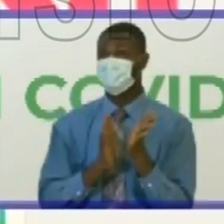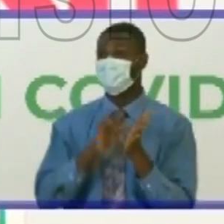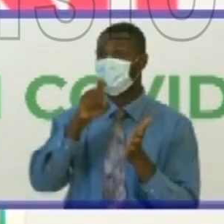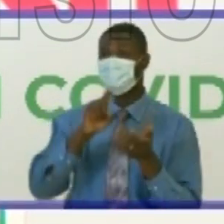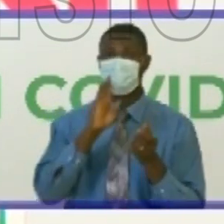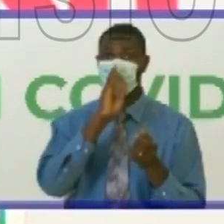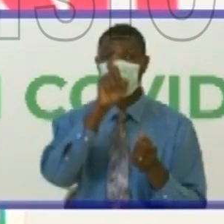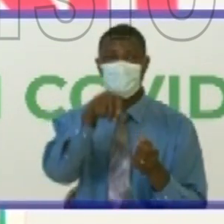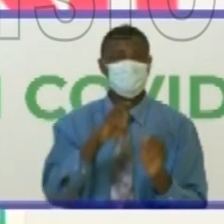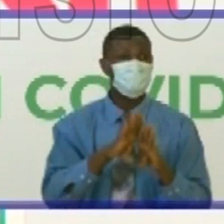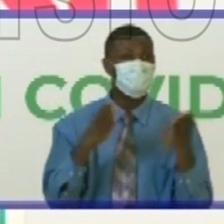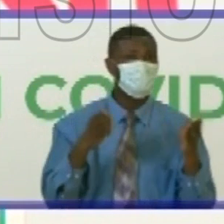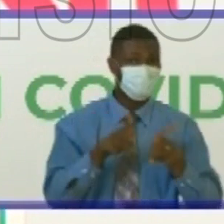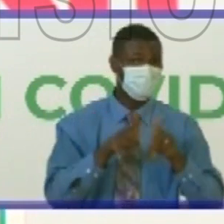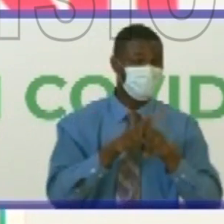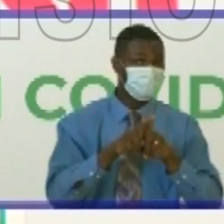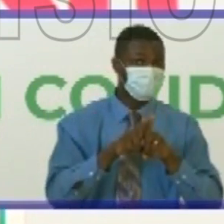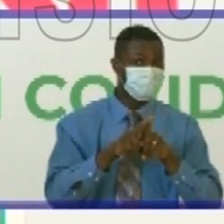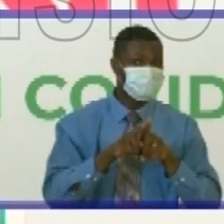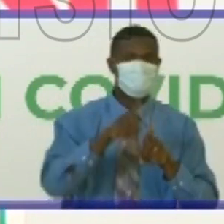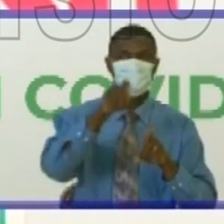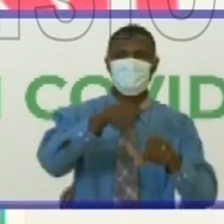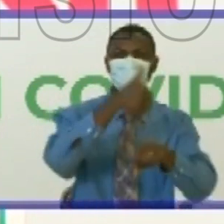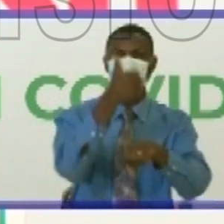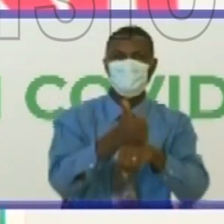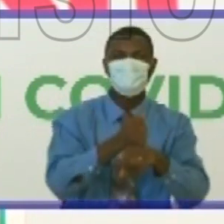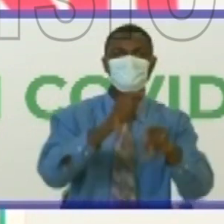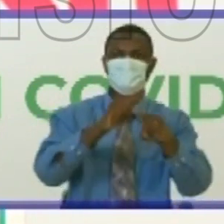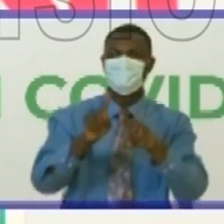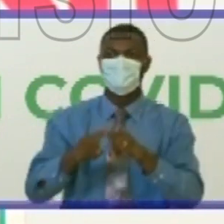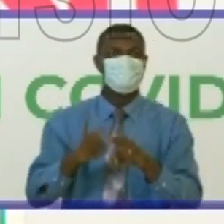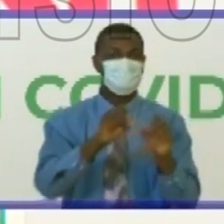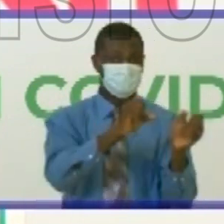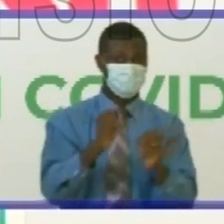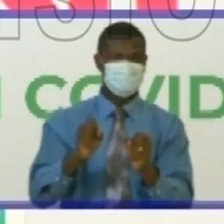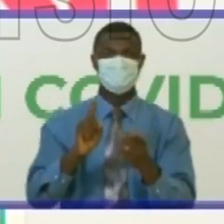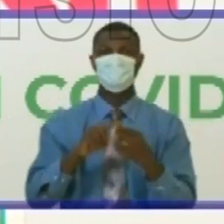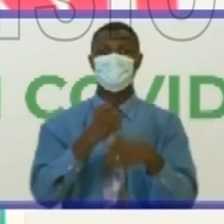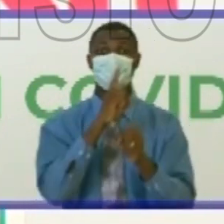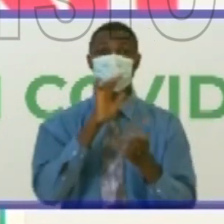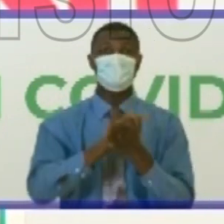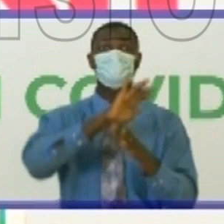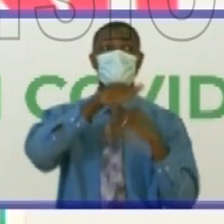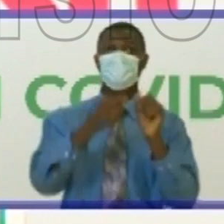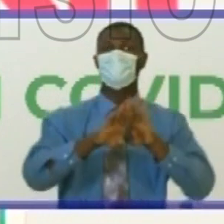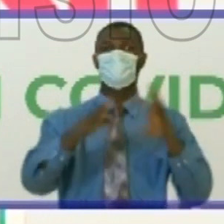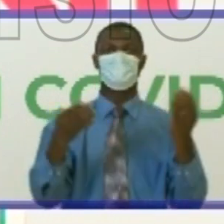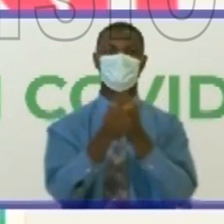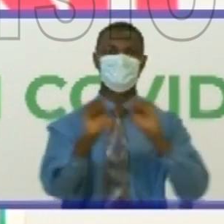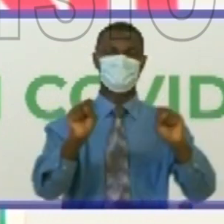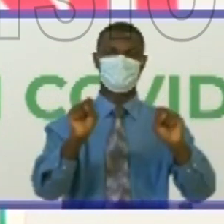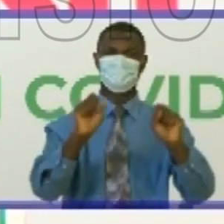that measures are put in place for schools to reopen safely in strict compliance to national and state